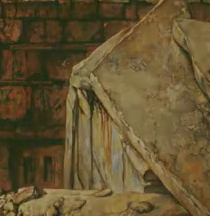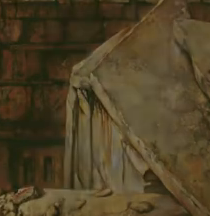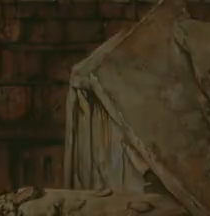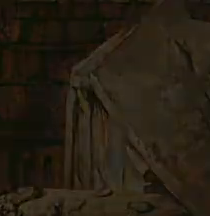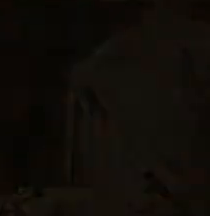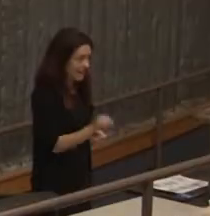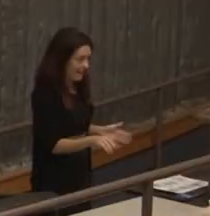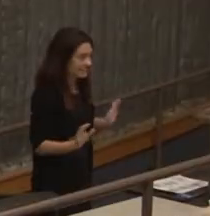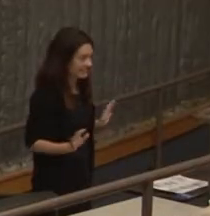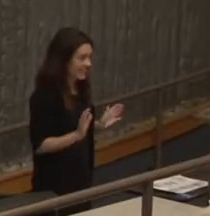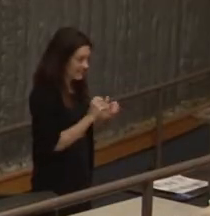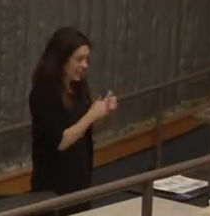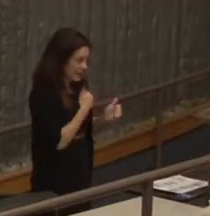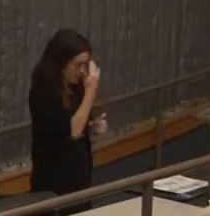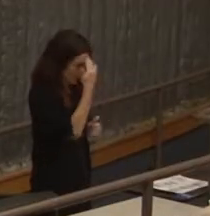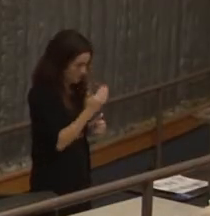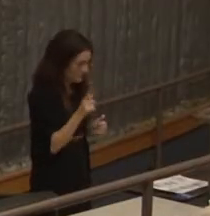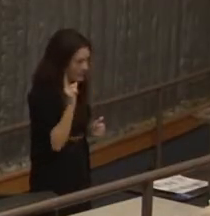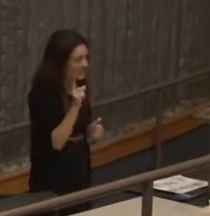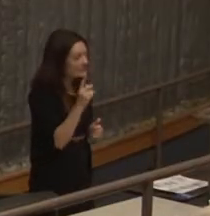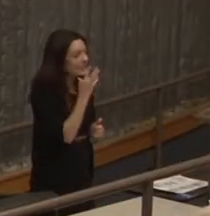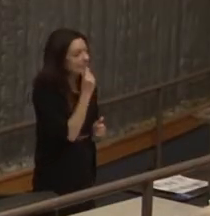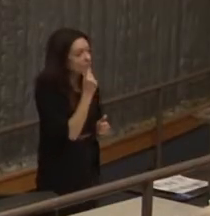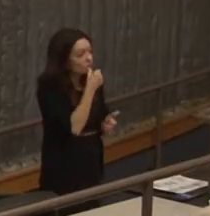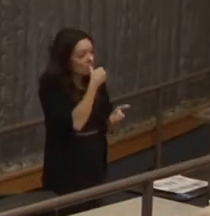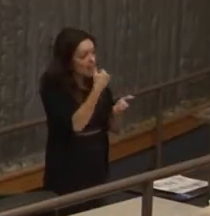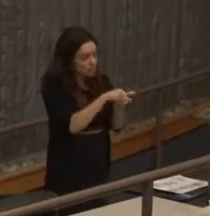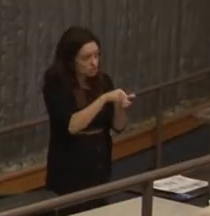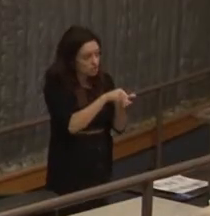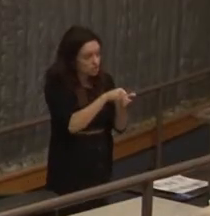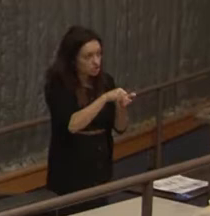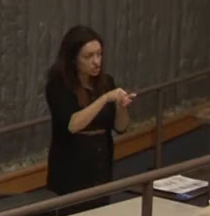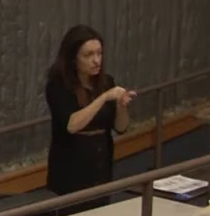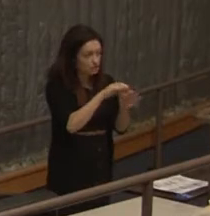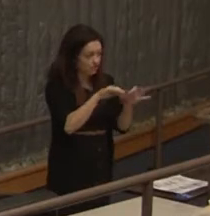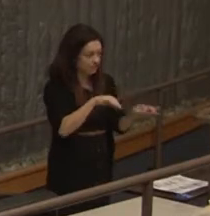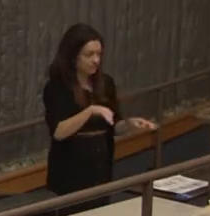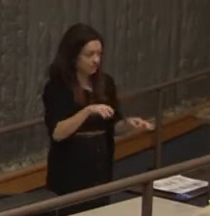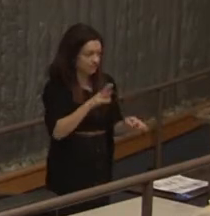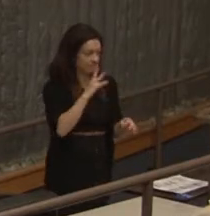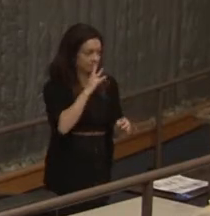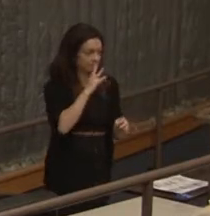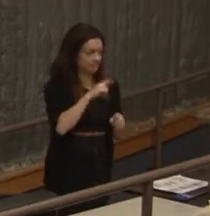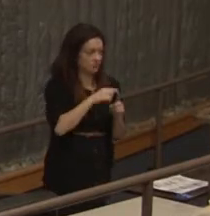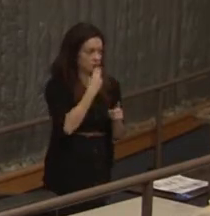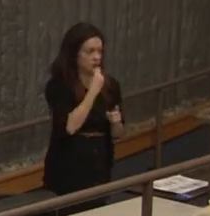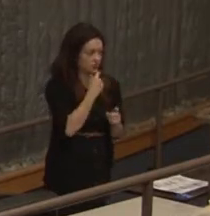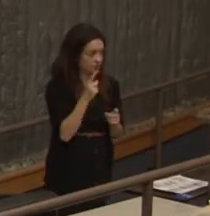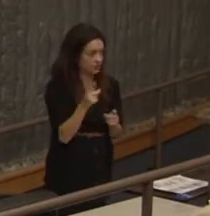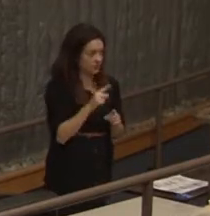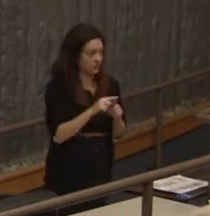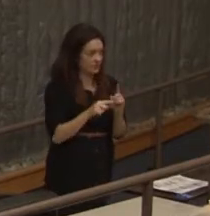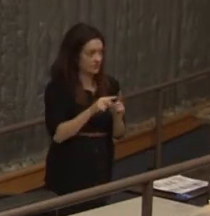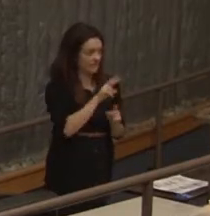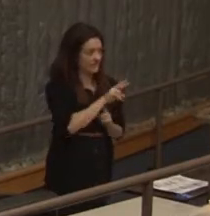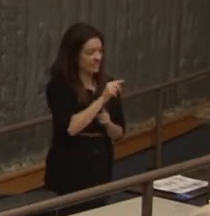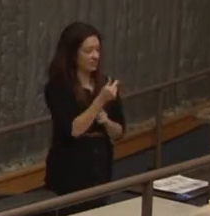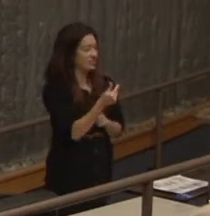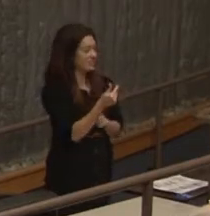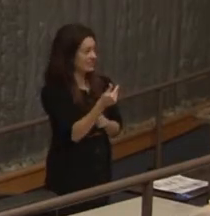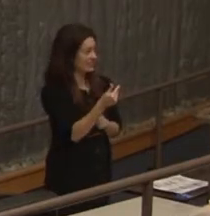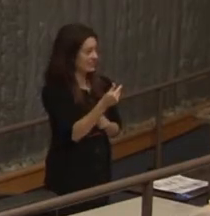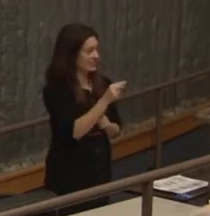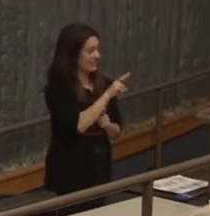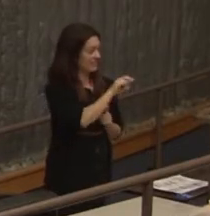This is a Hebrew letter Vav. This is a Hebrew letter Gimel, VG for Vilna